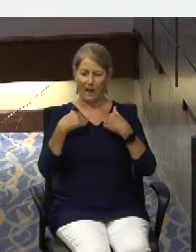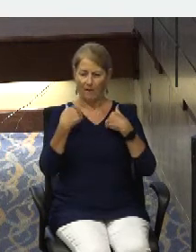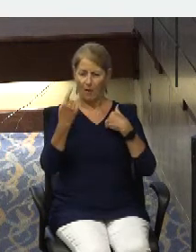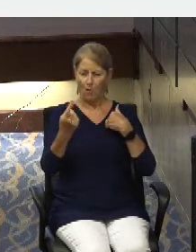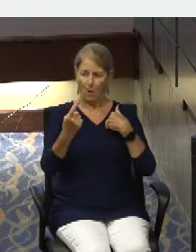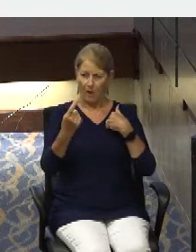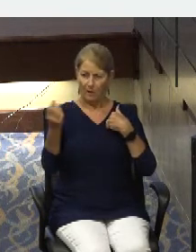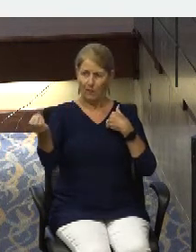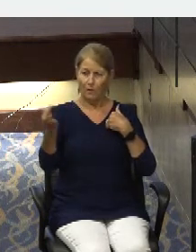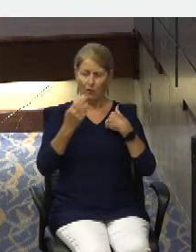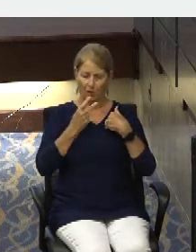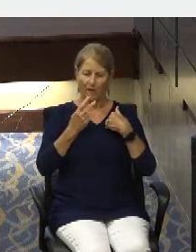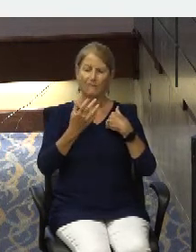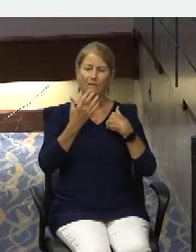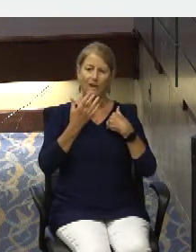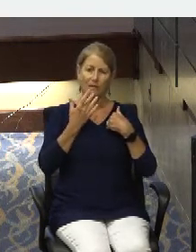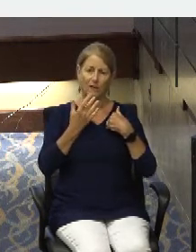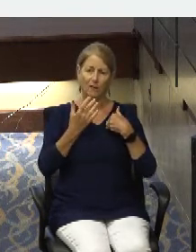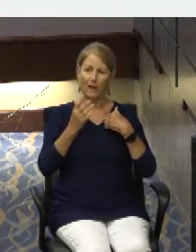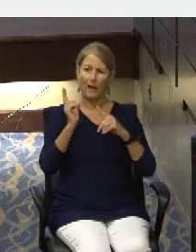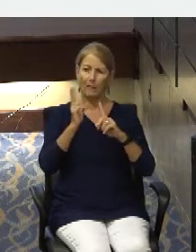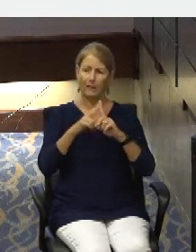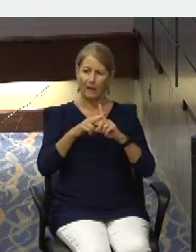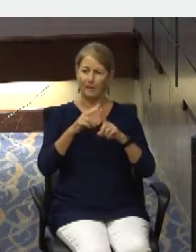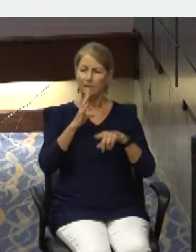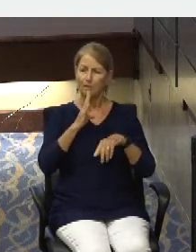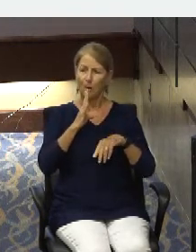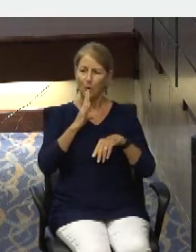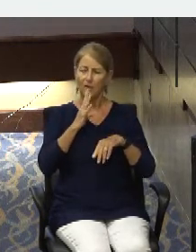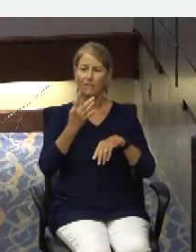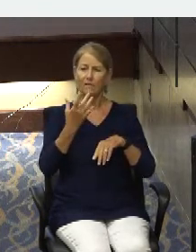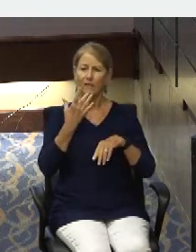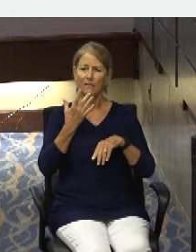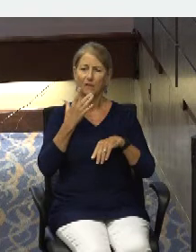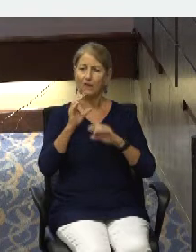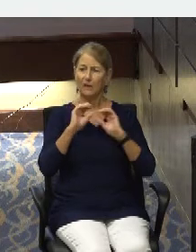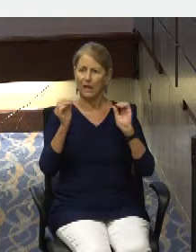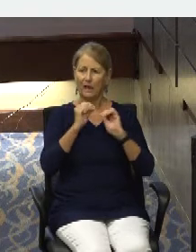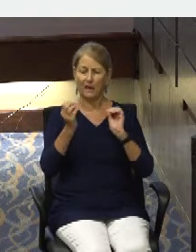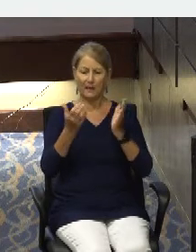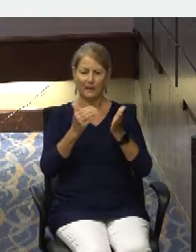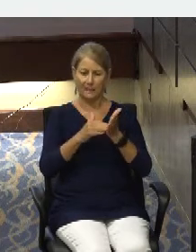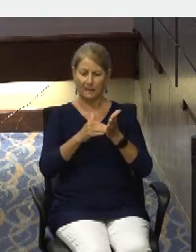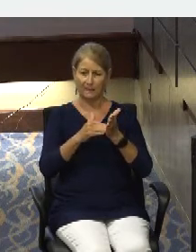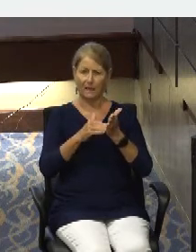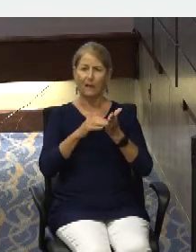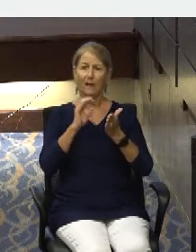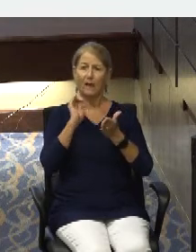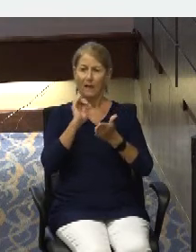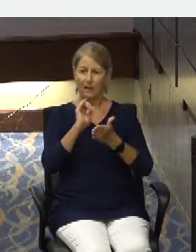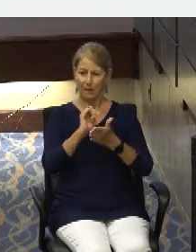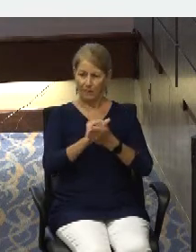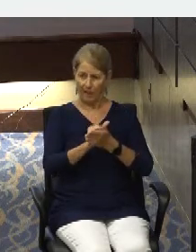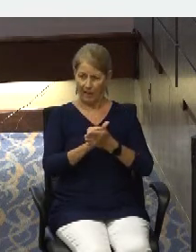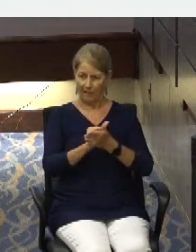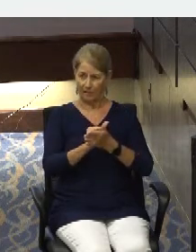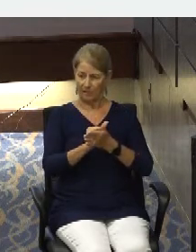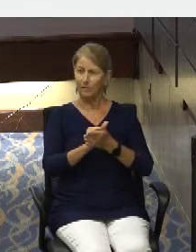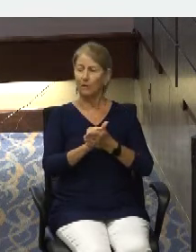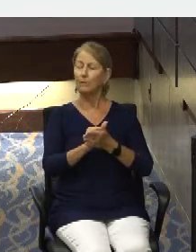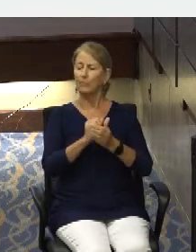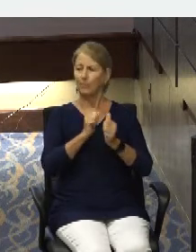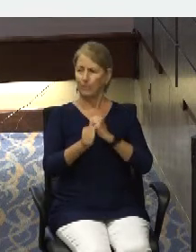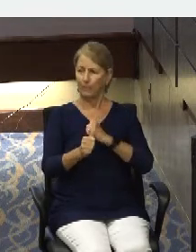The applicant spoke at the meeting. 1 person spoke in favor, none in opposition, and it was approved 8-0. And